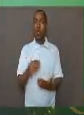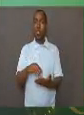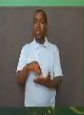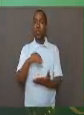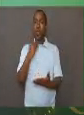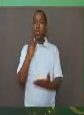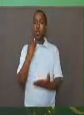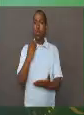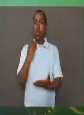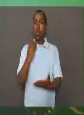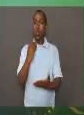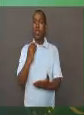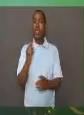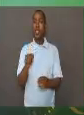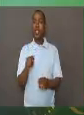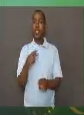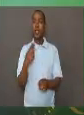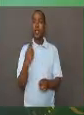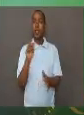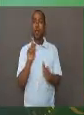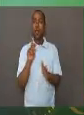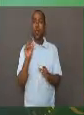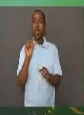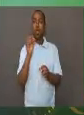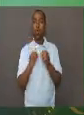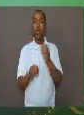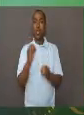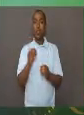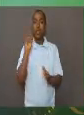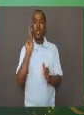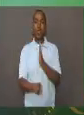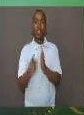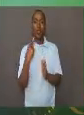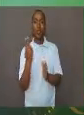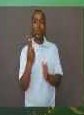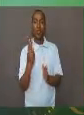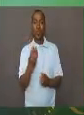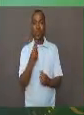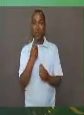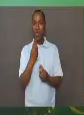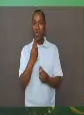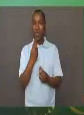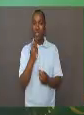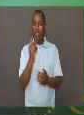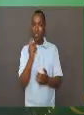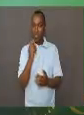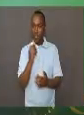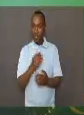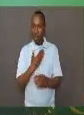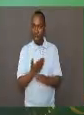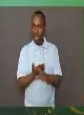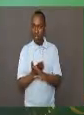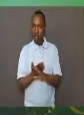learned about that are used to kill microorganisms in food?